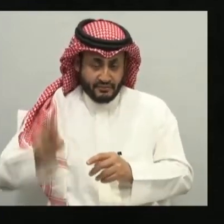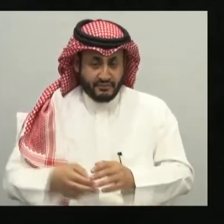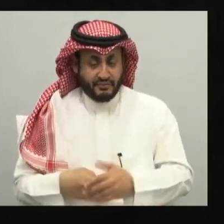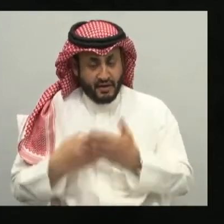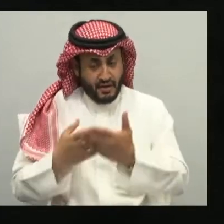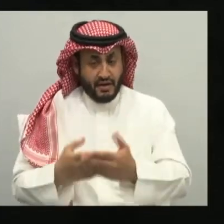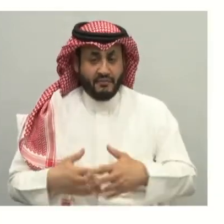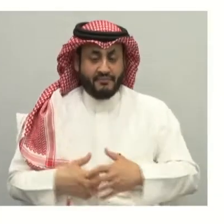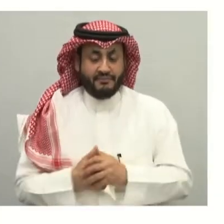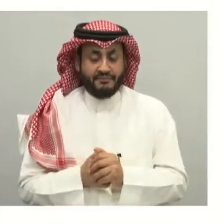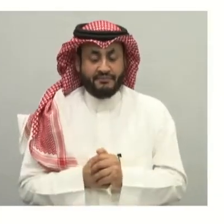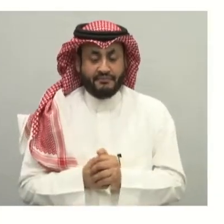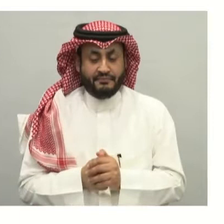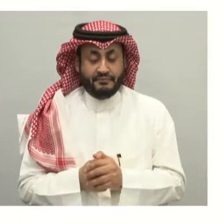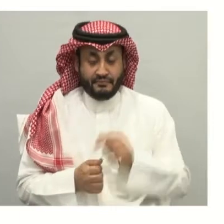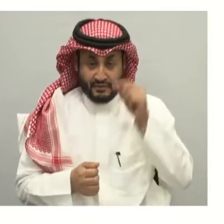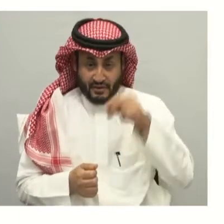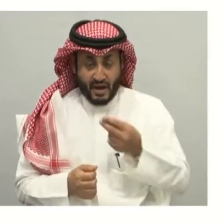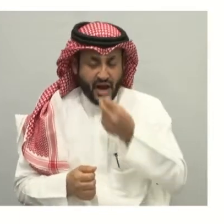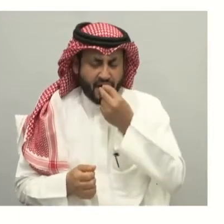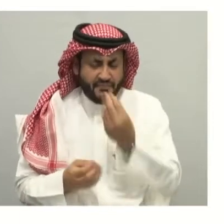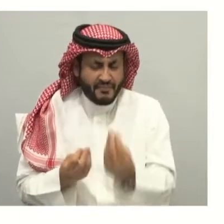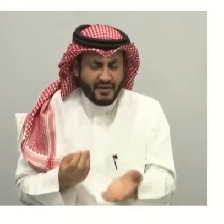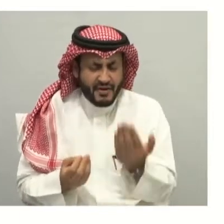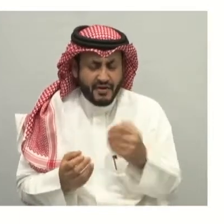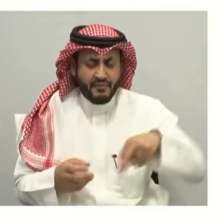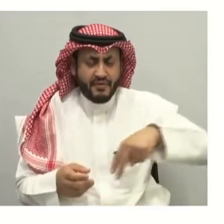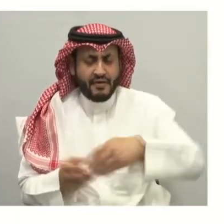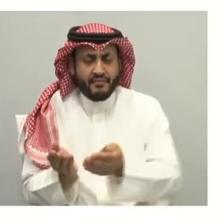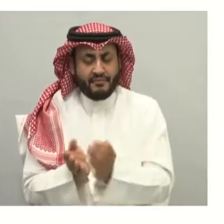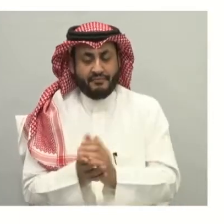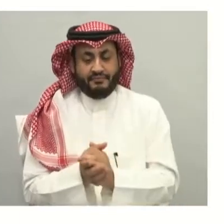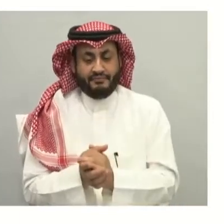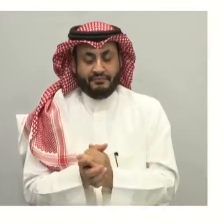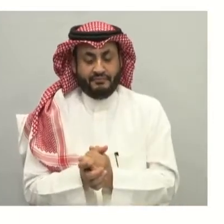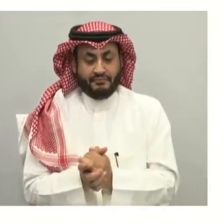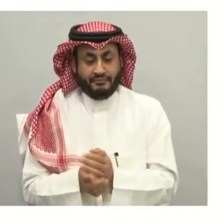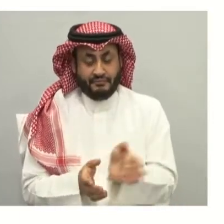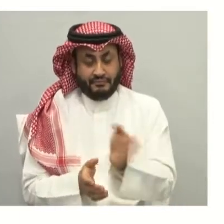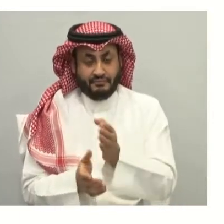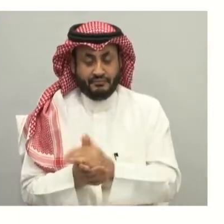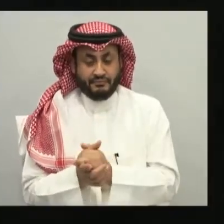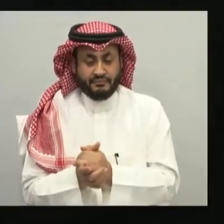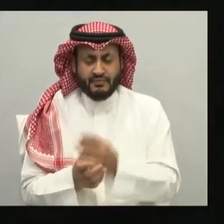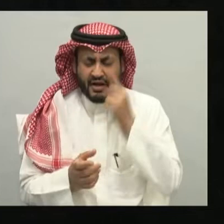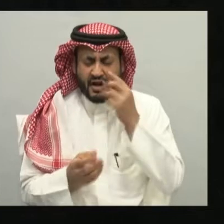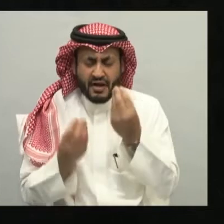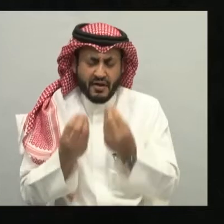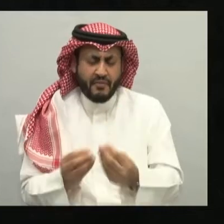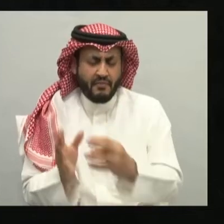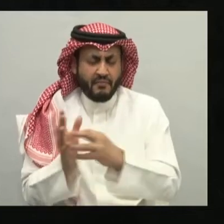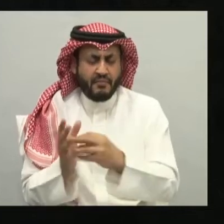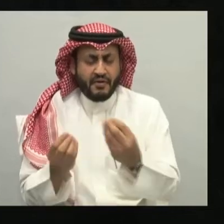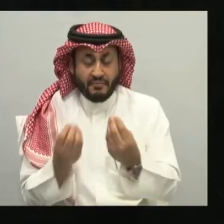always, it's a pleasure. Please make sure that you have a snack before coming to class. Also, please find a quiet,